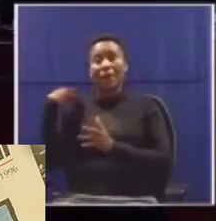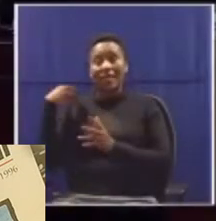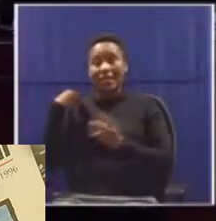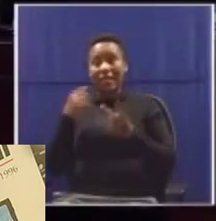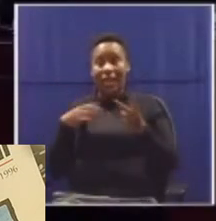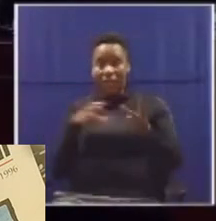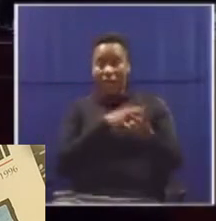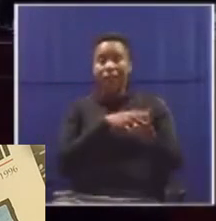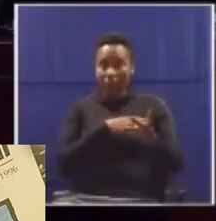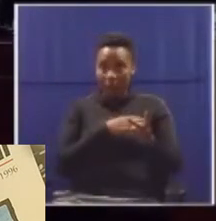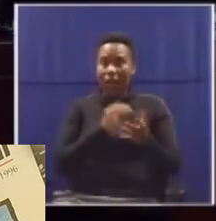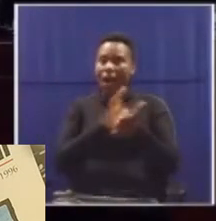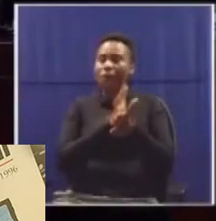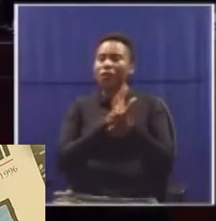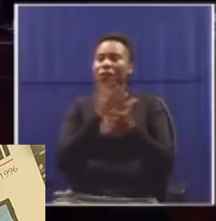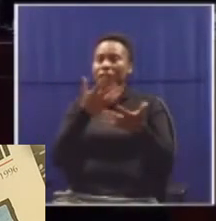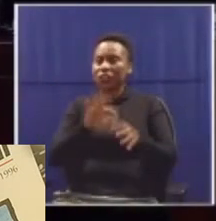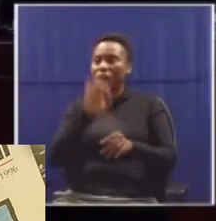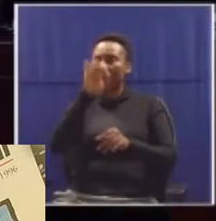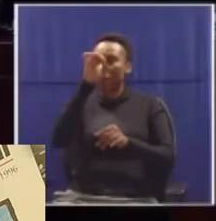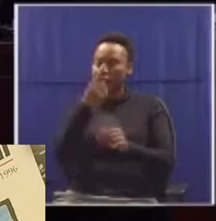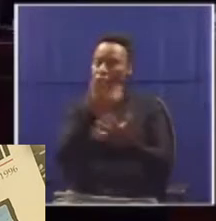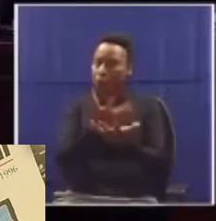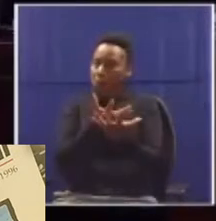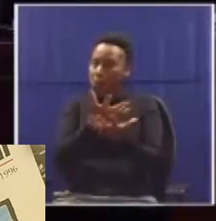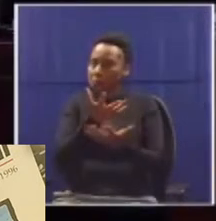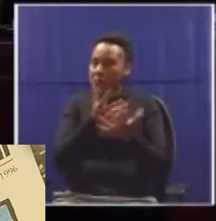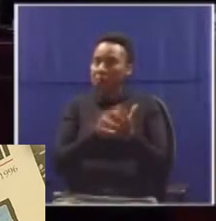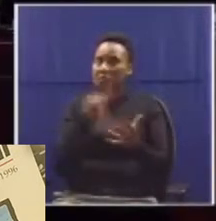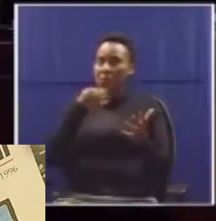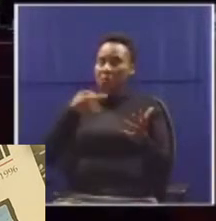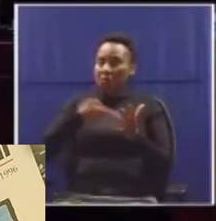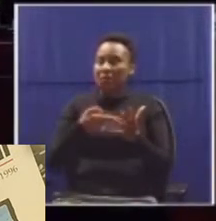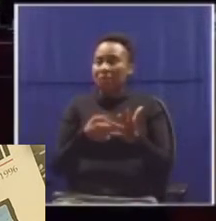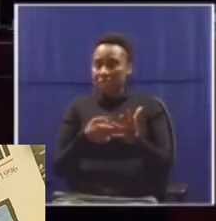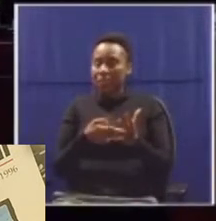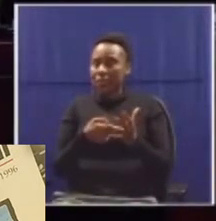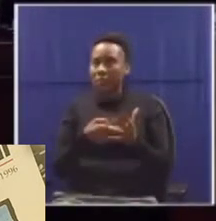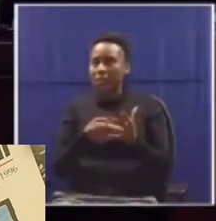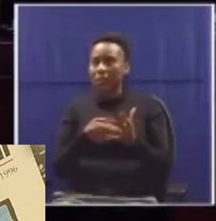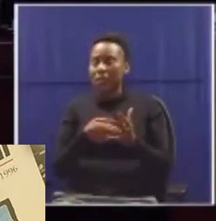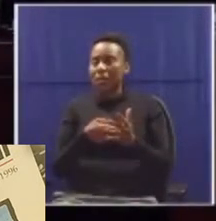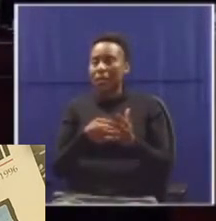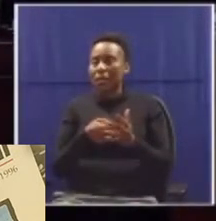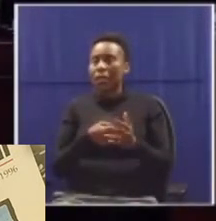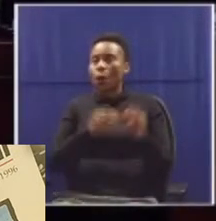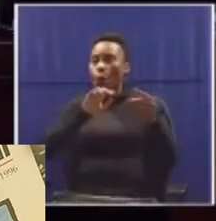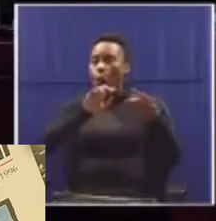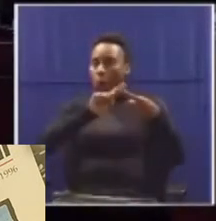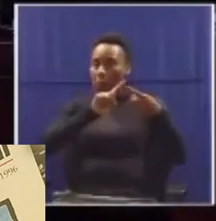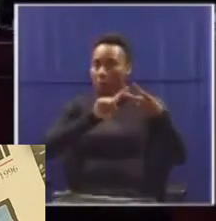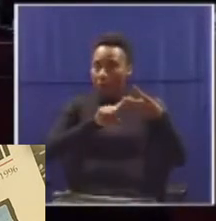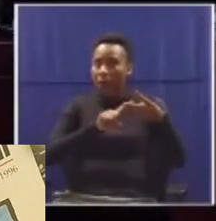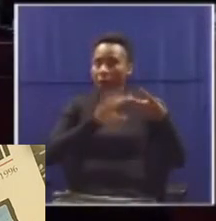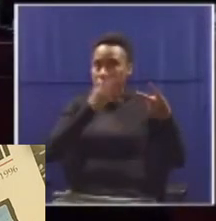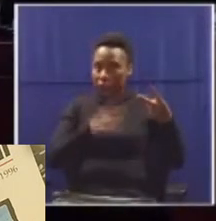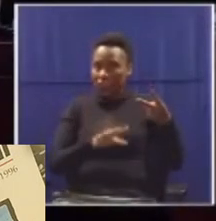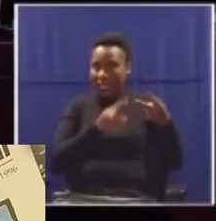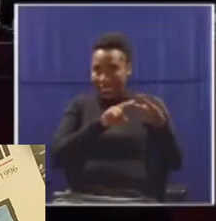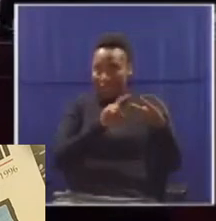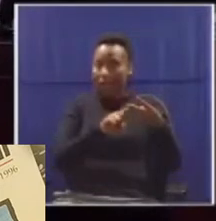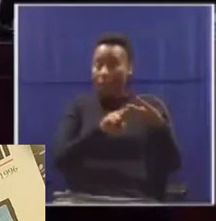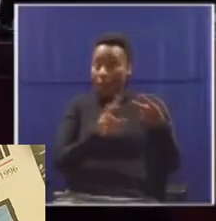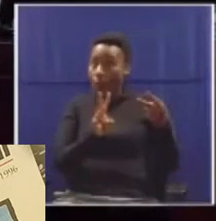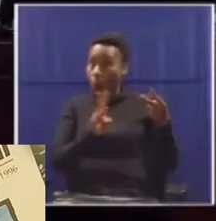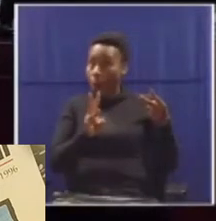while we appreciate that this first iteration of the obligation to perform community and pro bonus Services must earn the side of caution